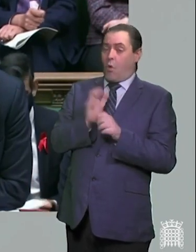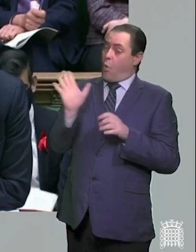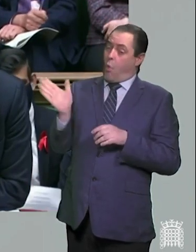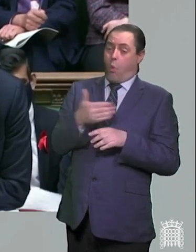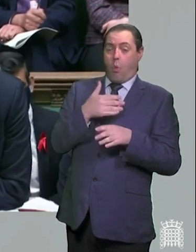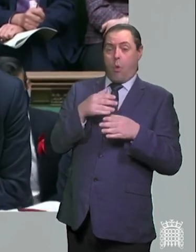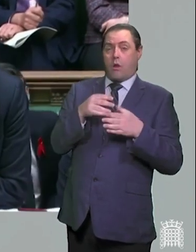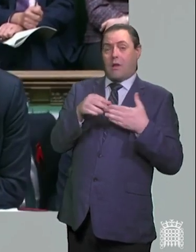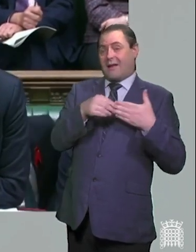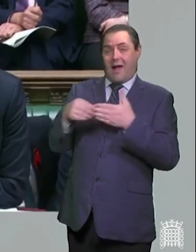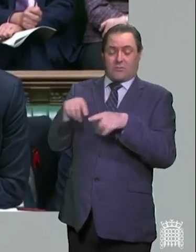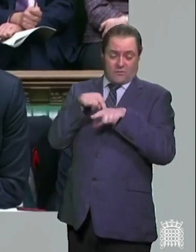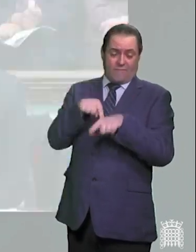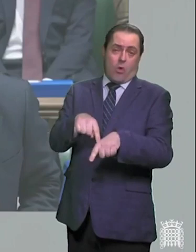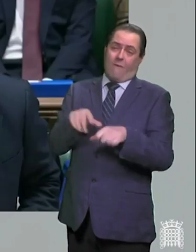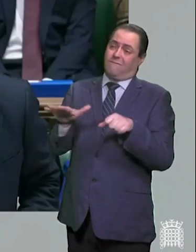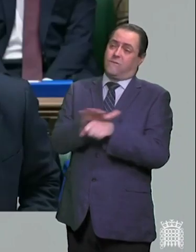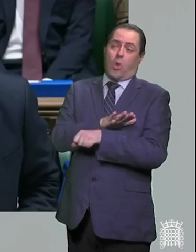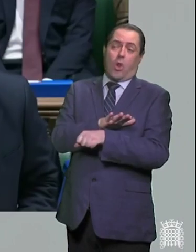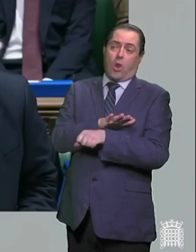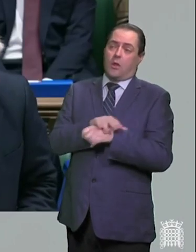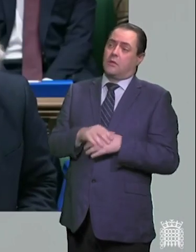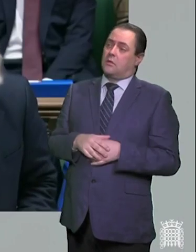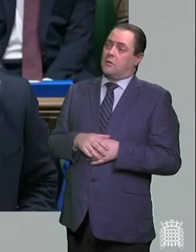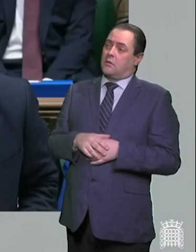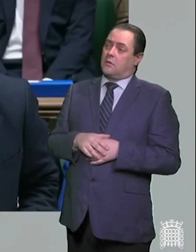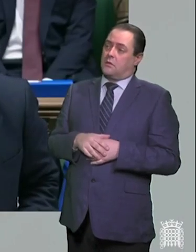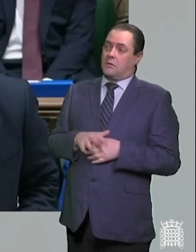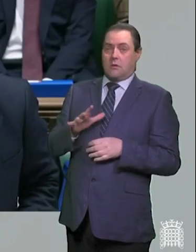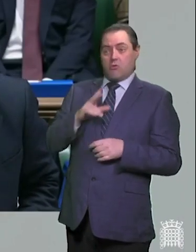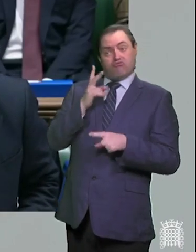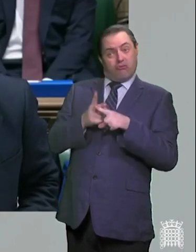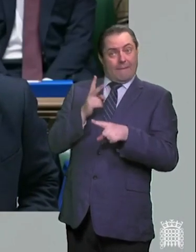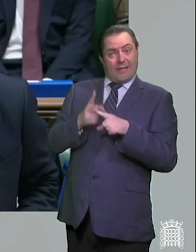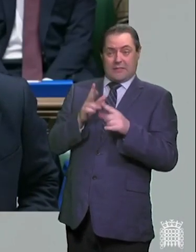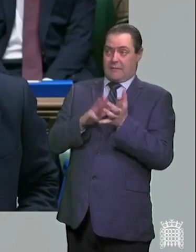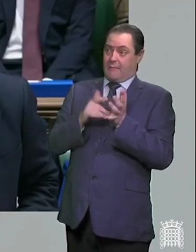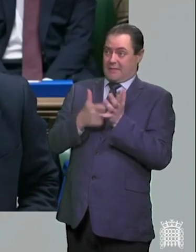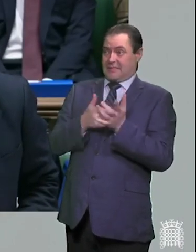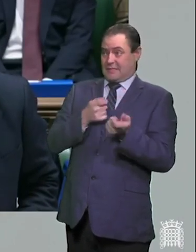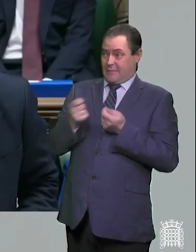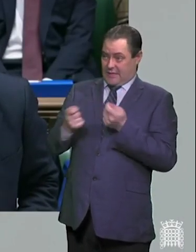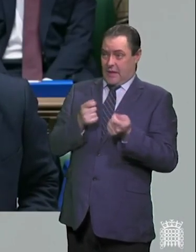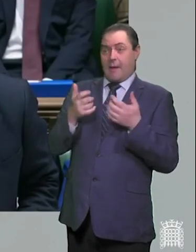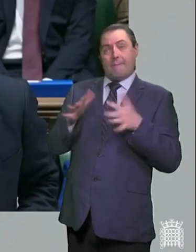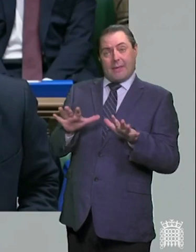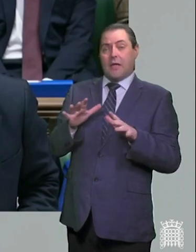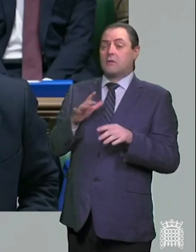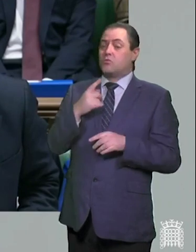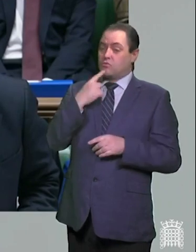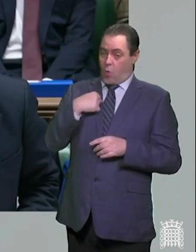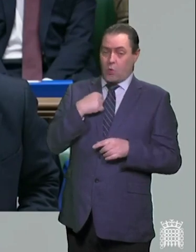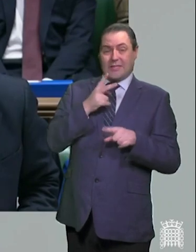was followed completely during Number 10. But I repeat, Mr Speaker, that I have been repeatedly